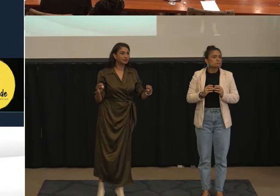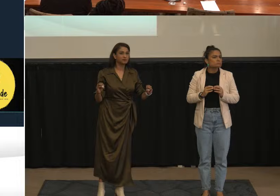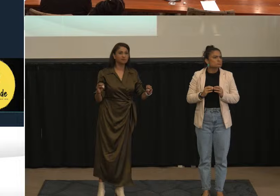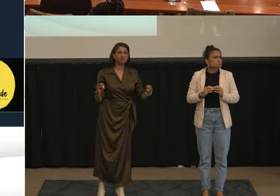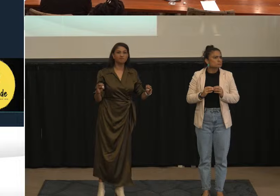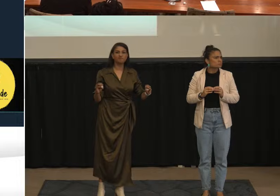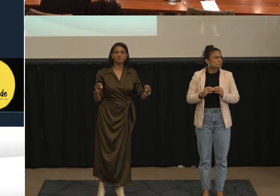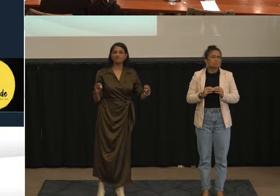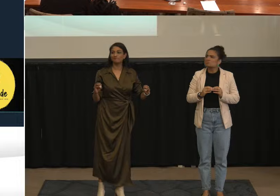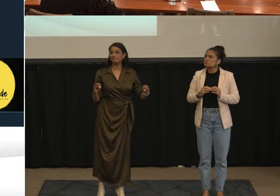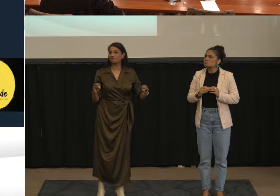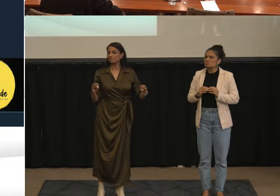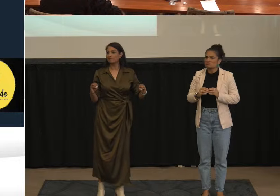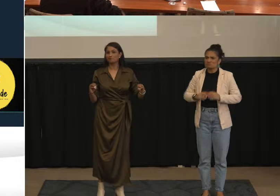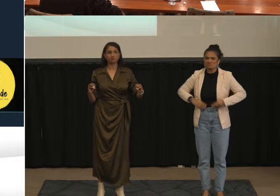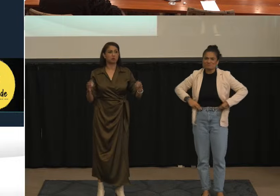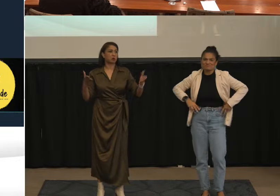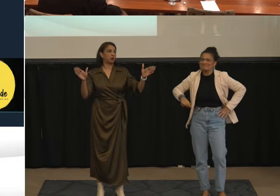here in person today.